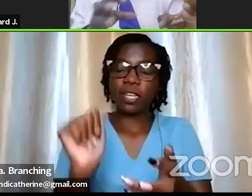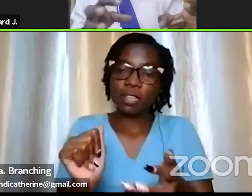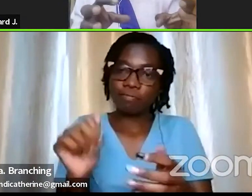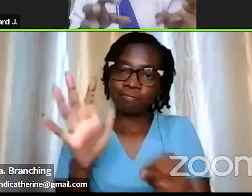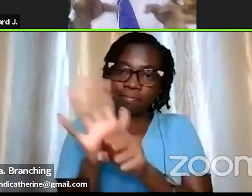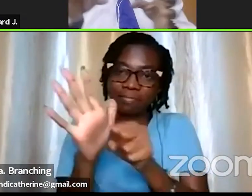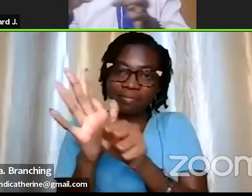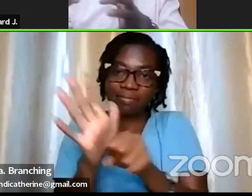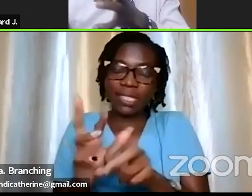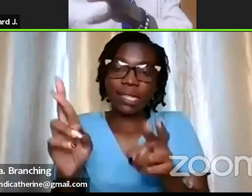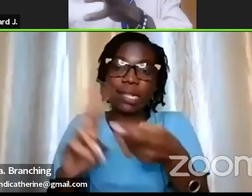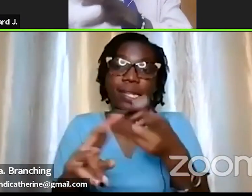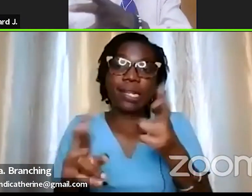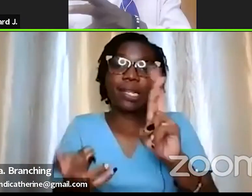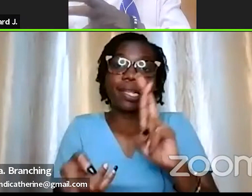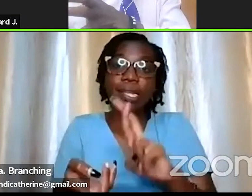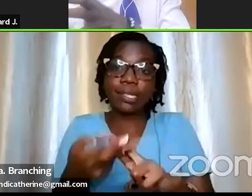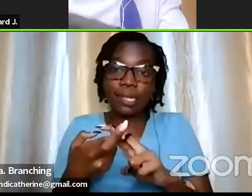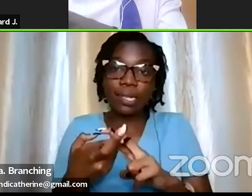is related to